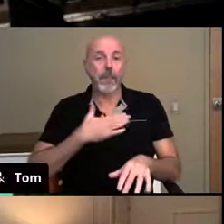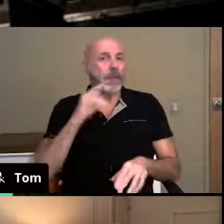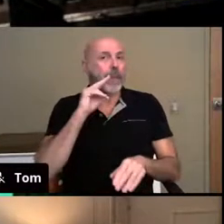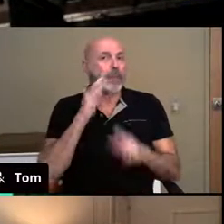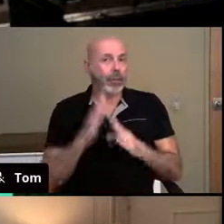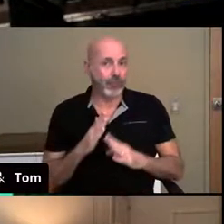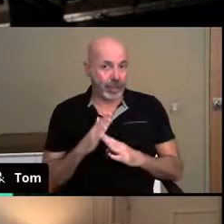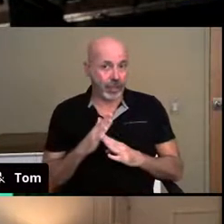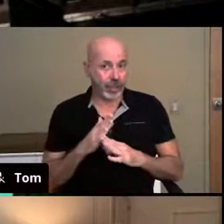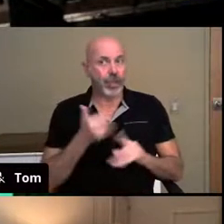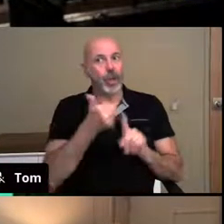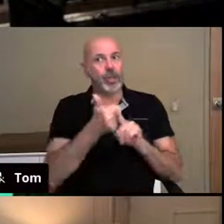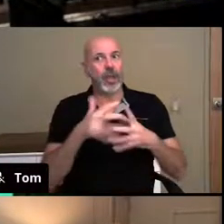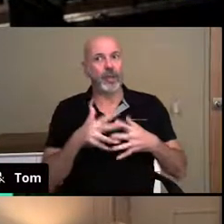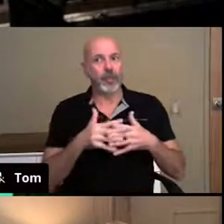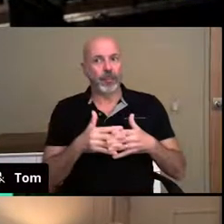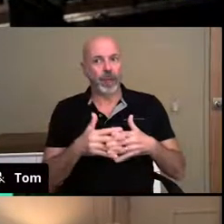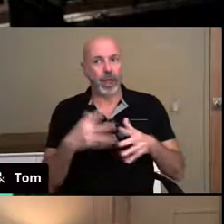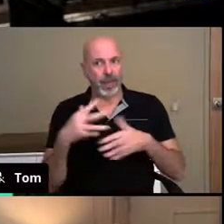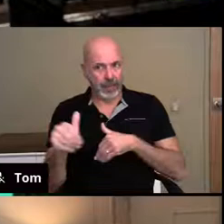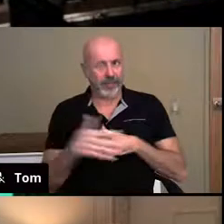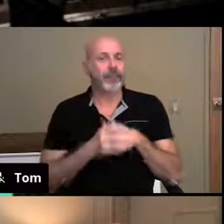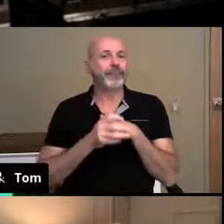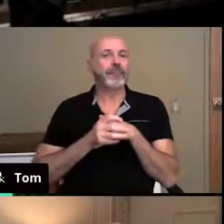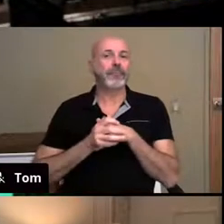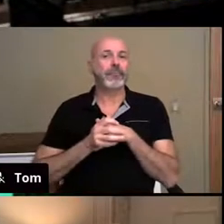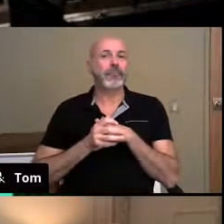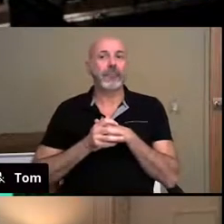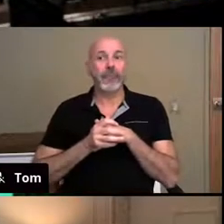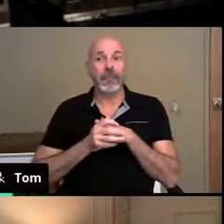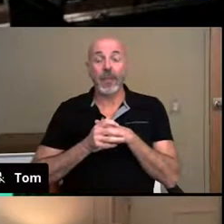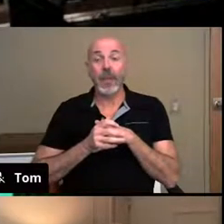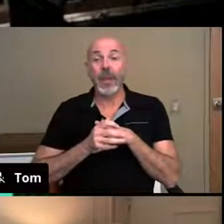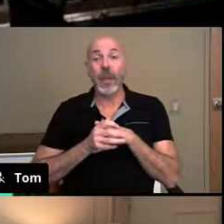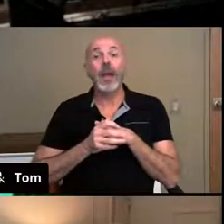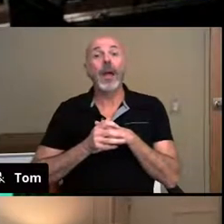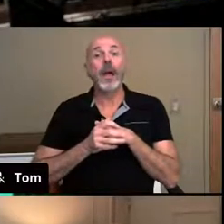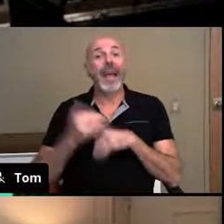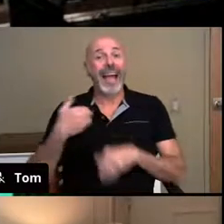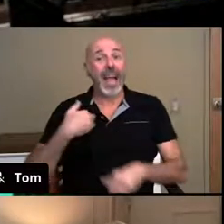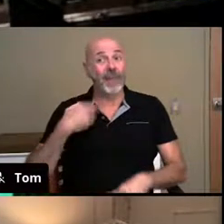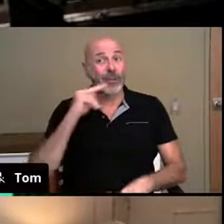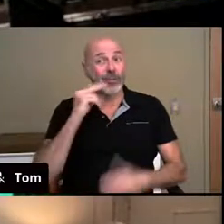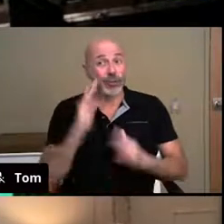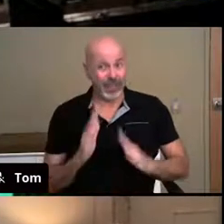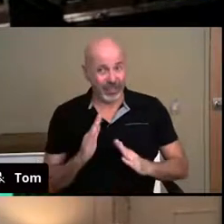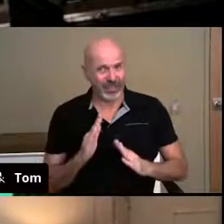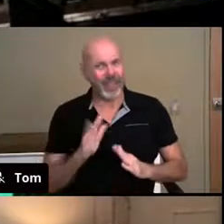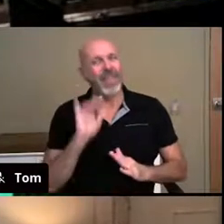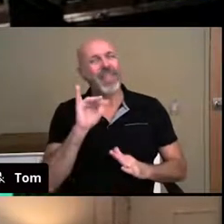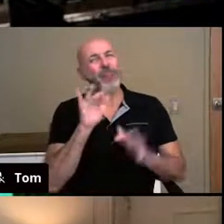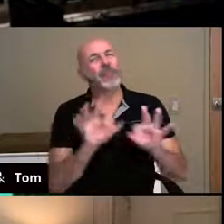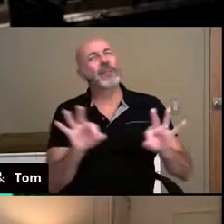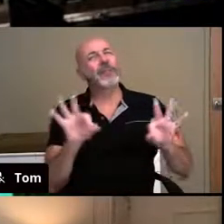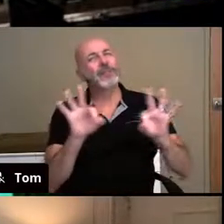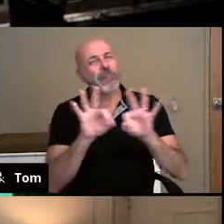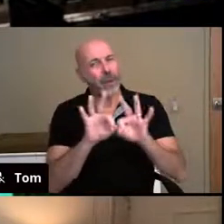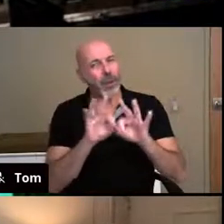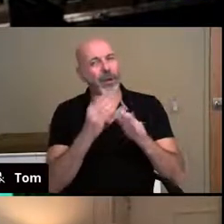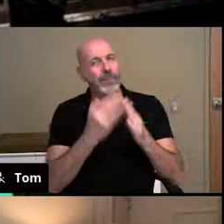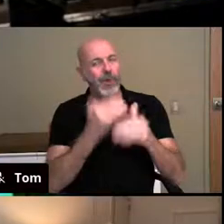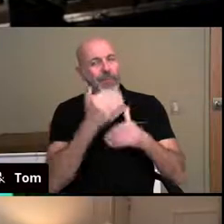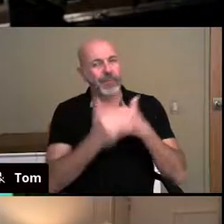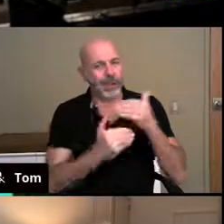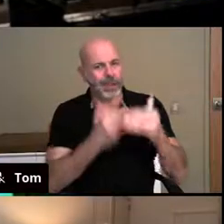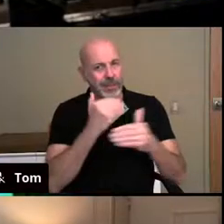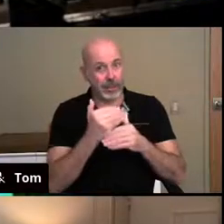of maternity leave because having a nutritionist was a very important part of my process. I also, by the way, have done